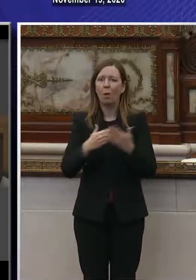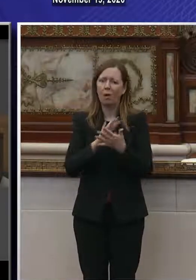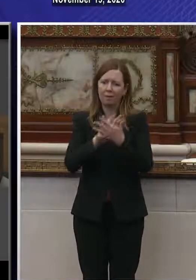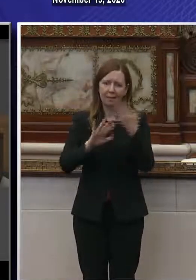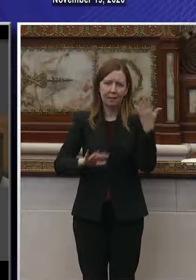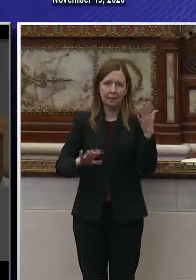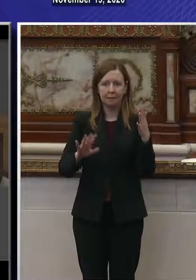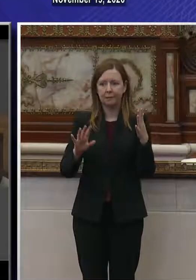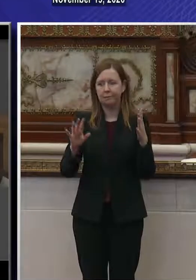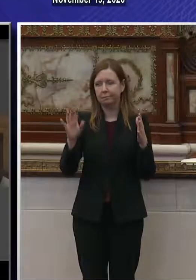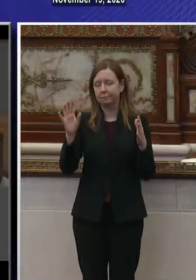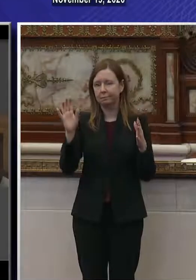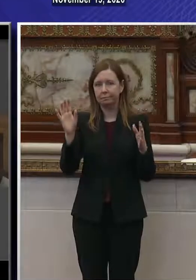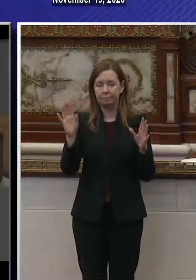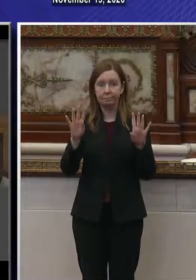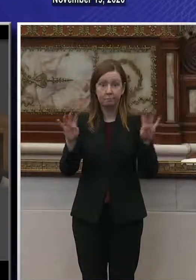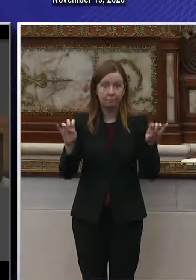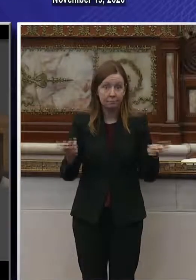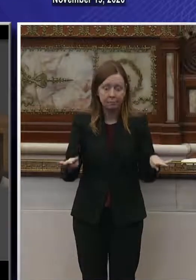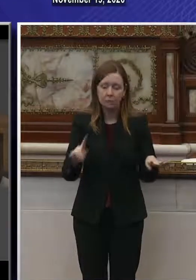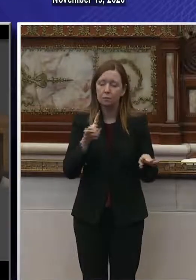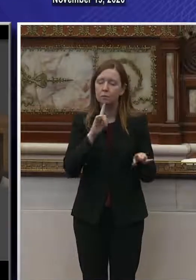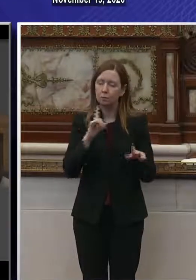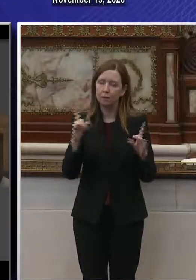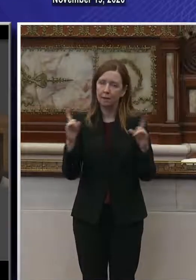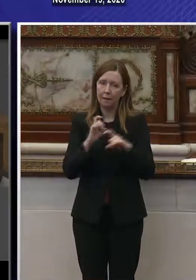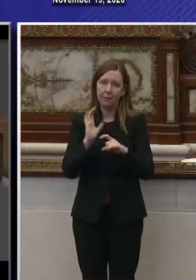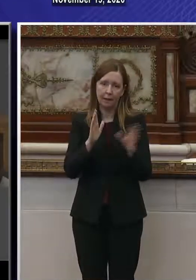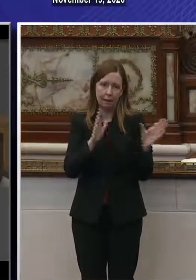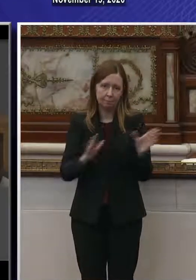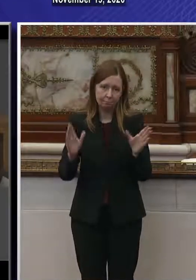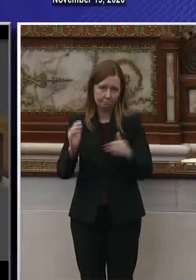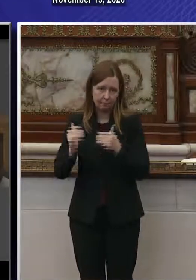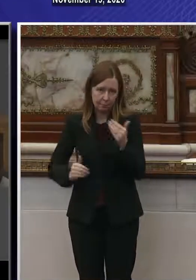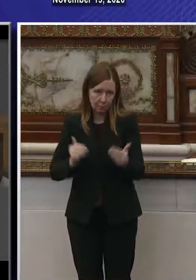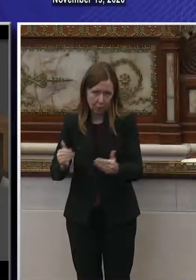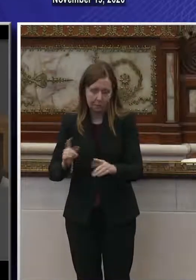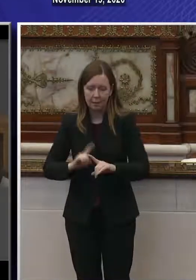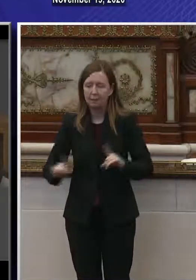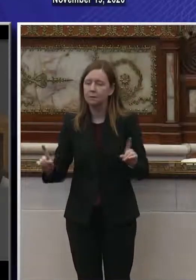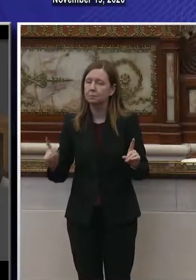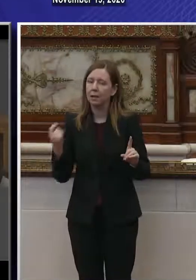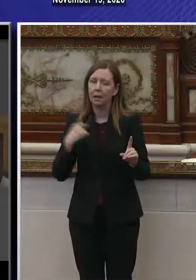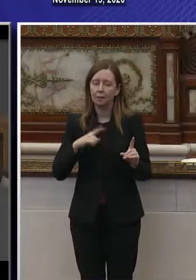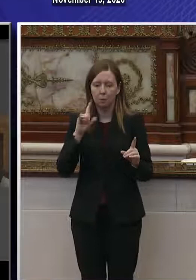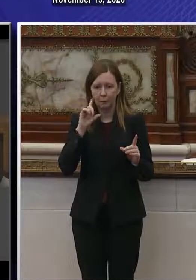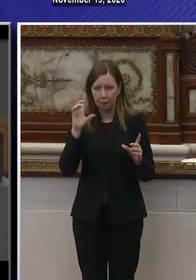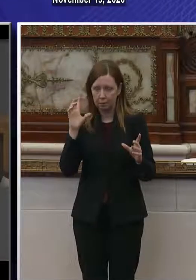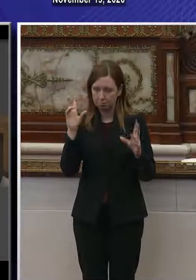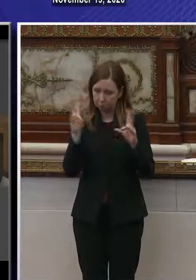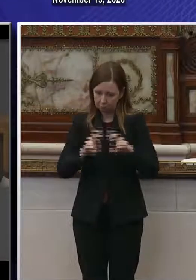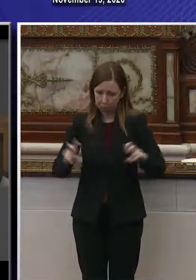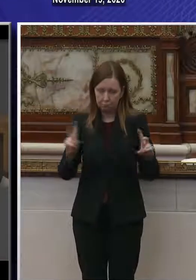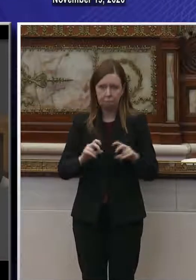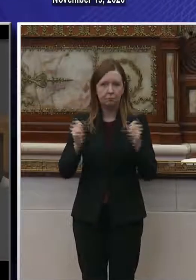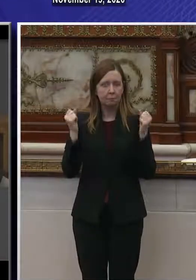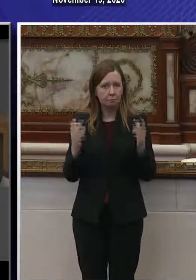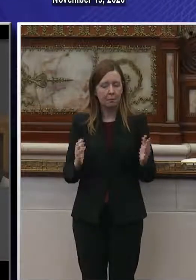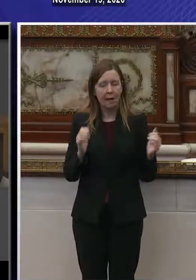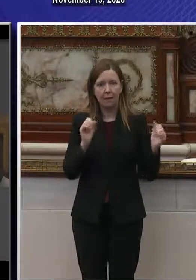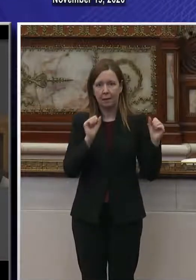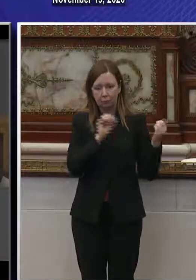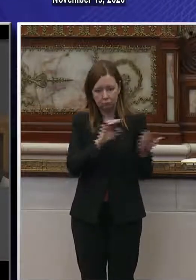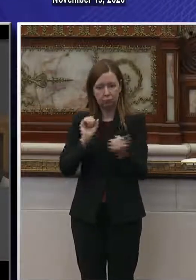unknowns really complicate our planning process, but we're taking into account as many possibilities as